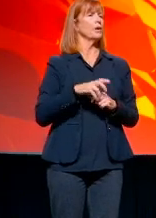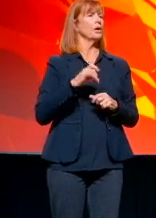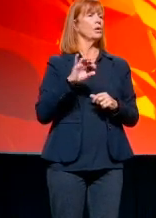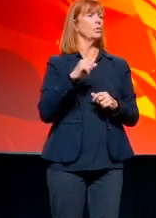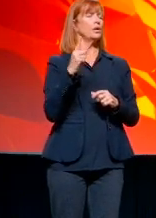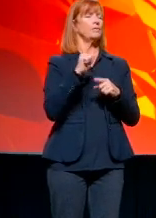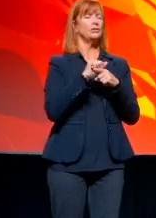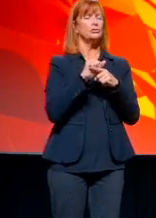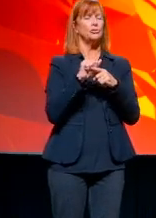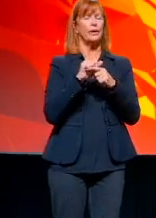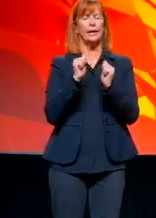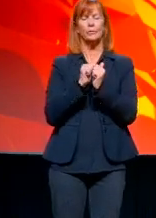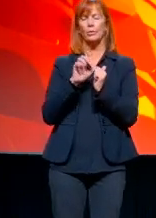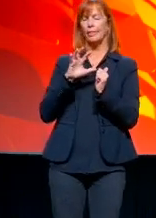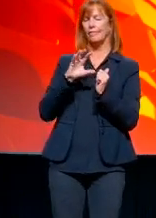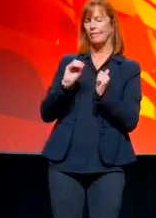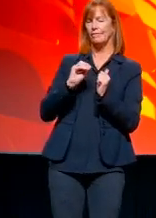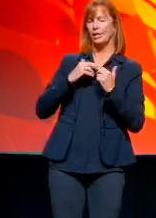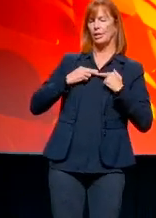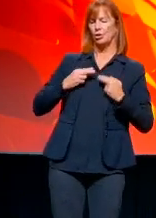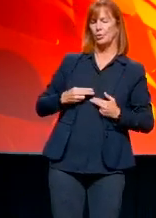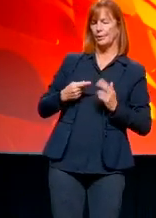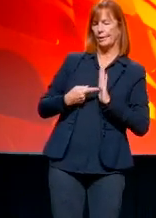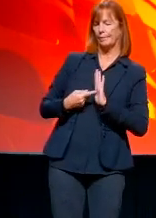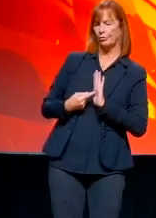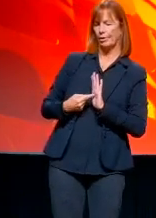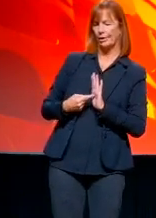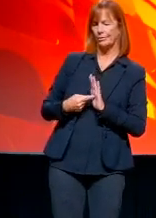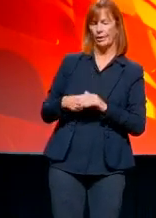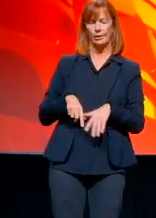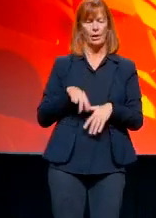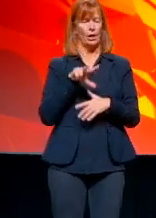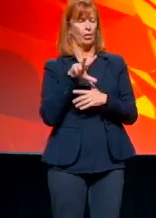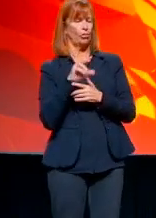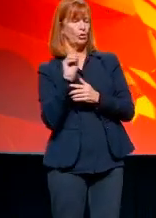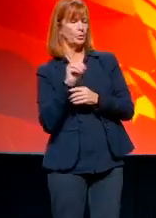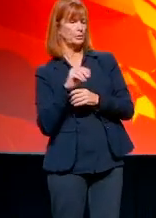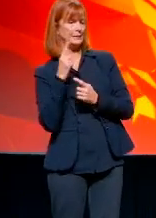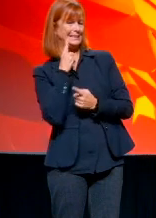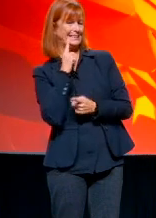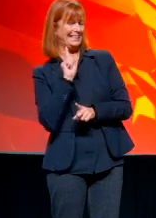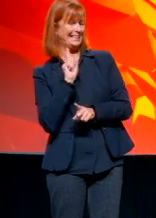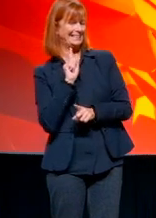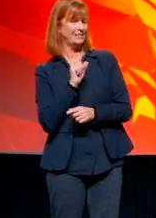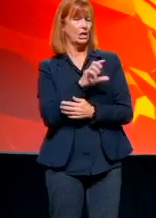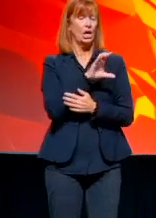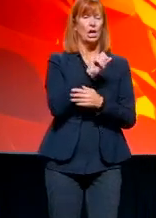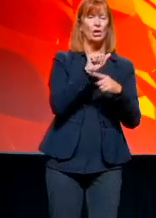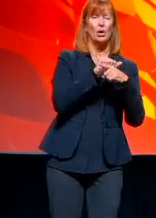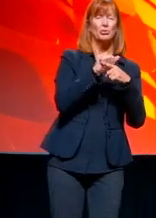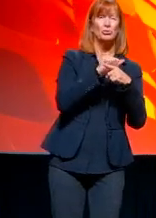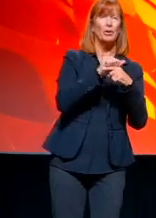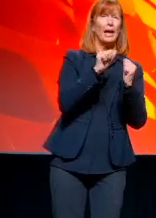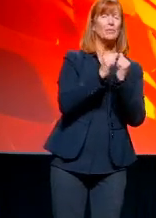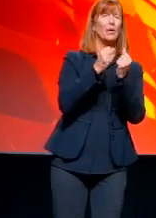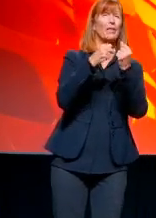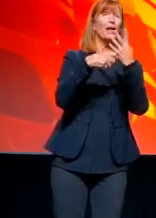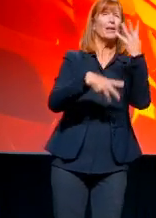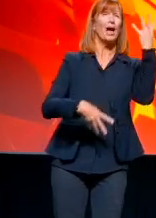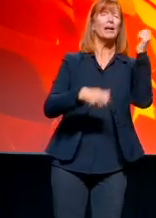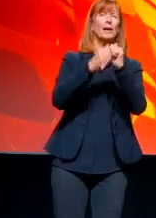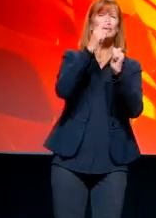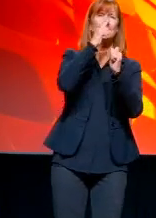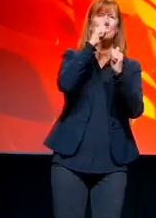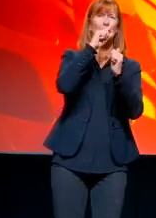50 human demonstrations and you only get a 13% success rate, but if you co-train with a large amount of simulation data that